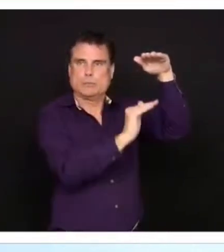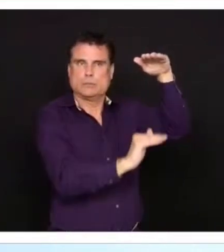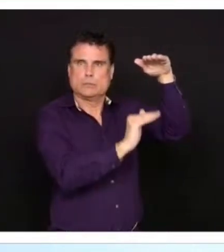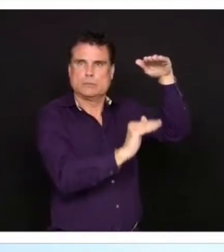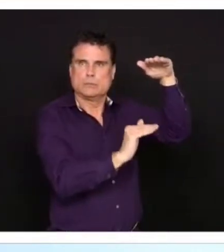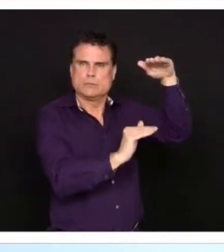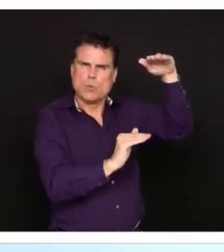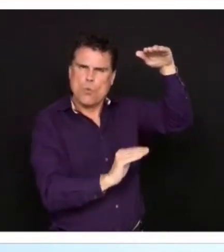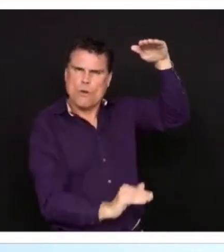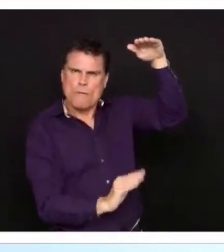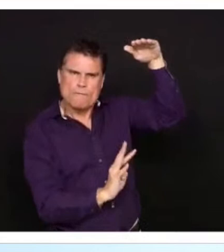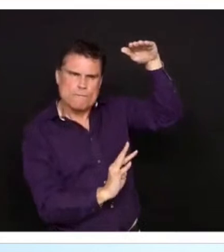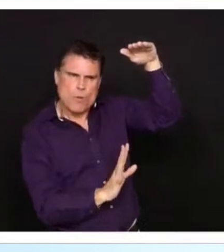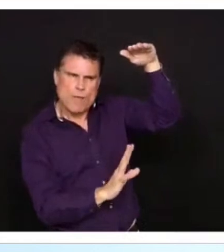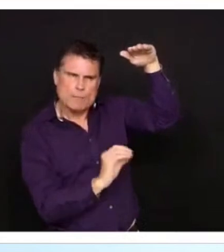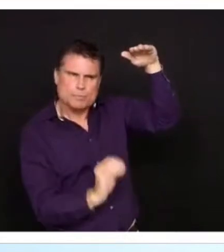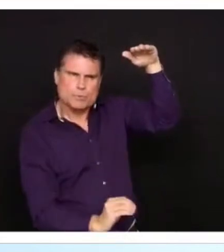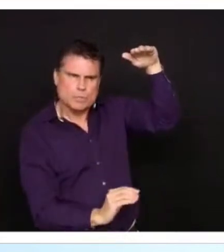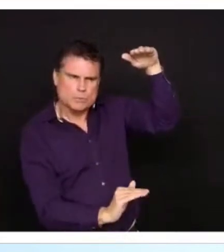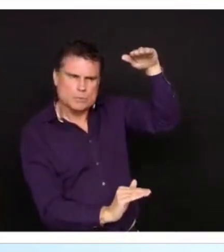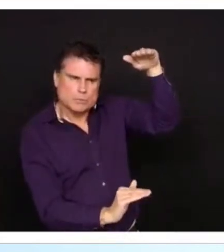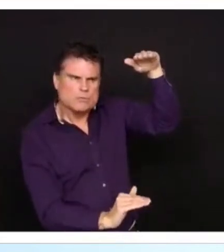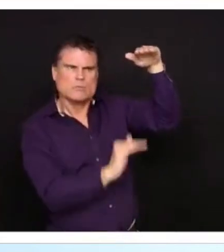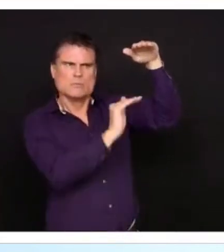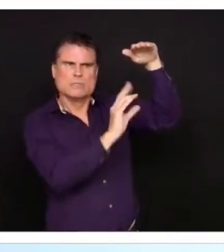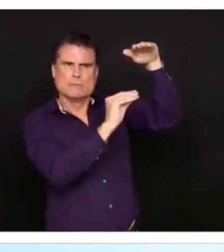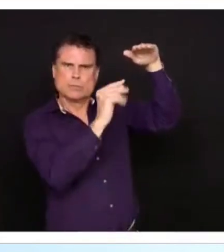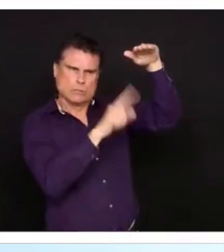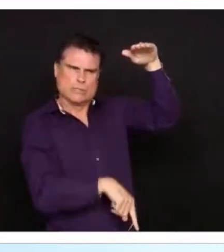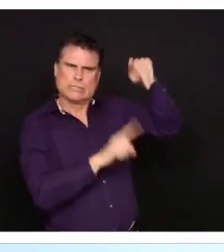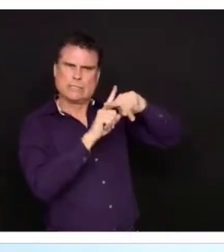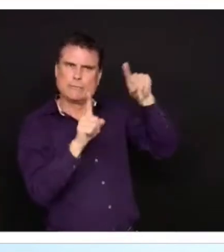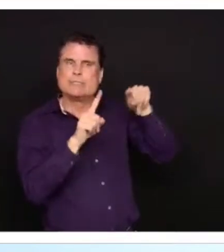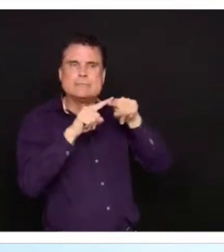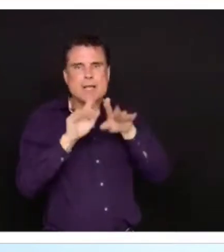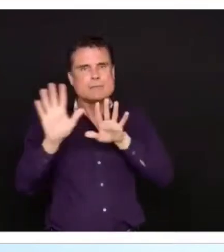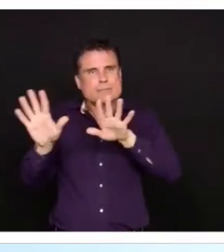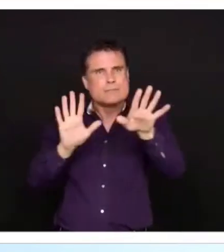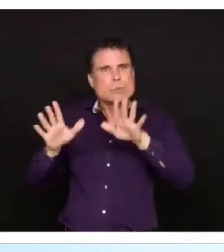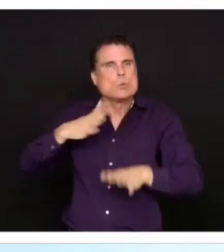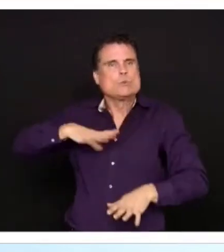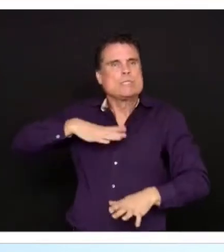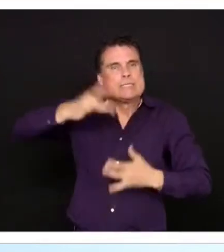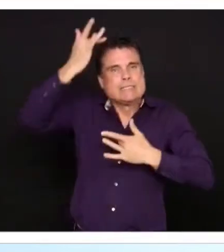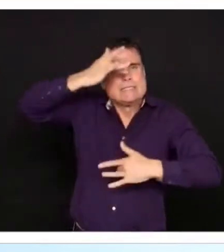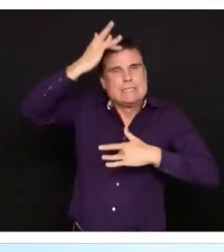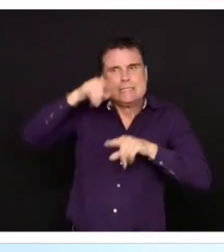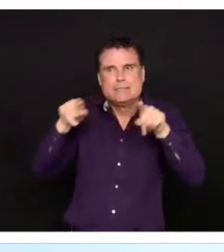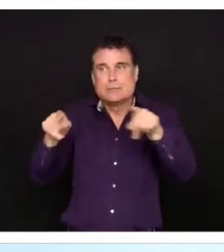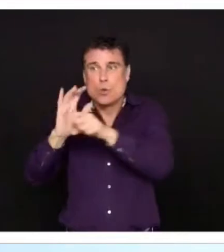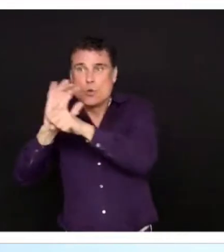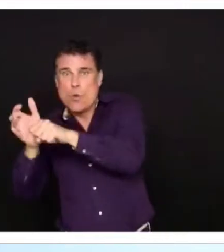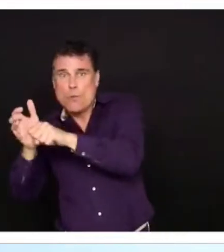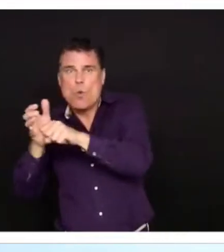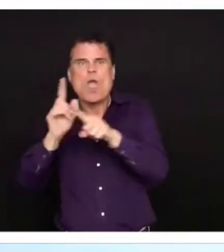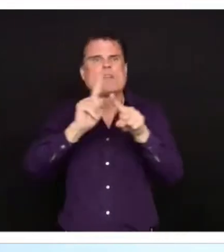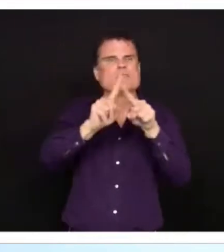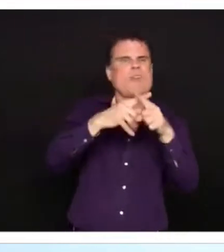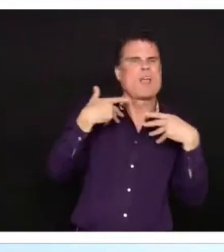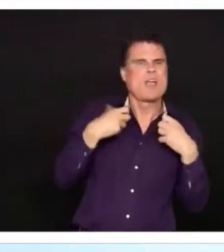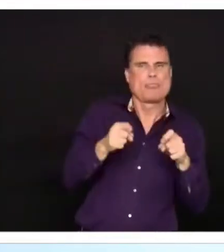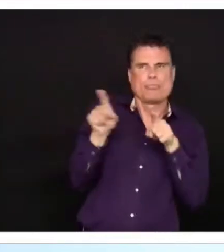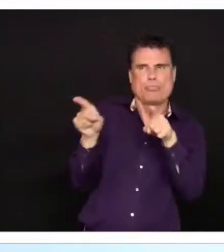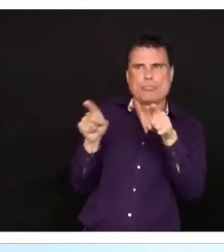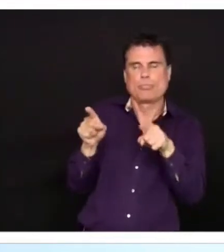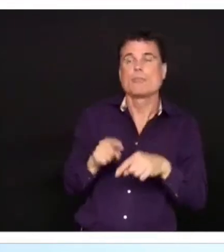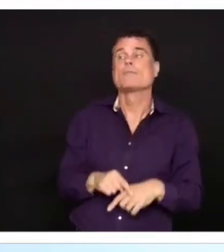scheduled surgeries, that means that the post-op beds, for example, and the OR beds will no longer be available as